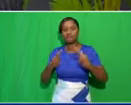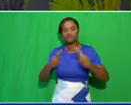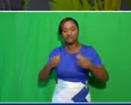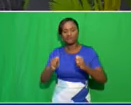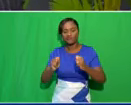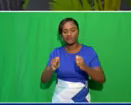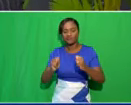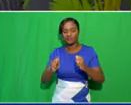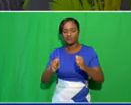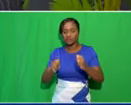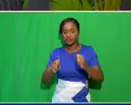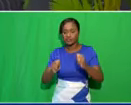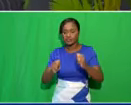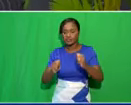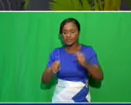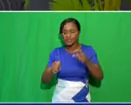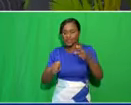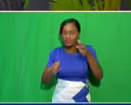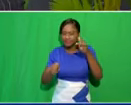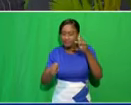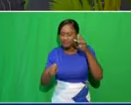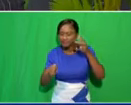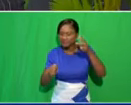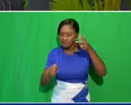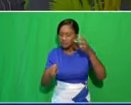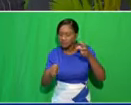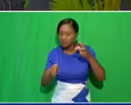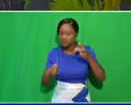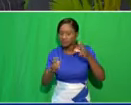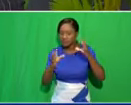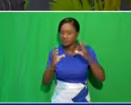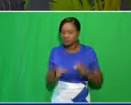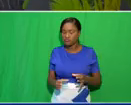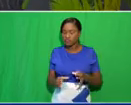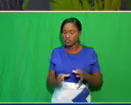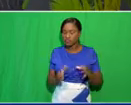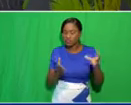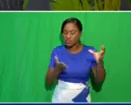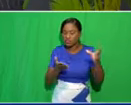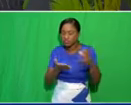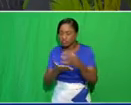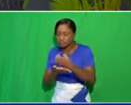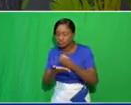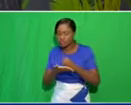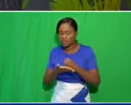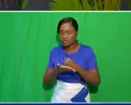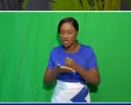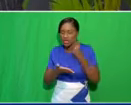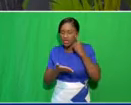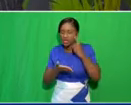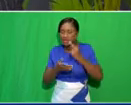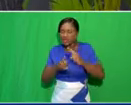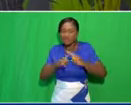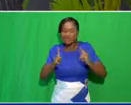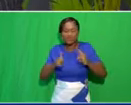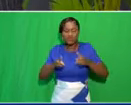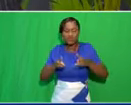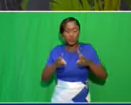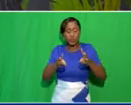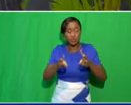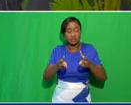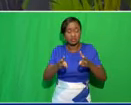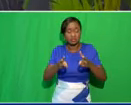listen to the citizens and to seek alternatives. Our system is quite different. This